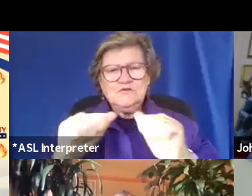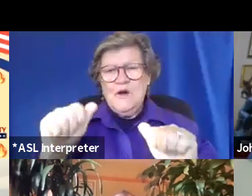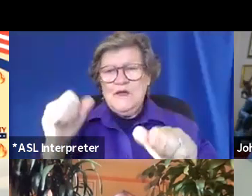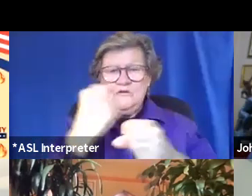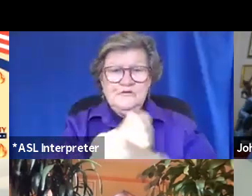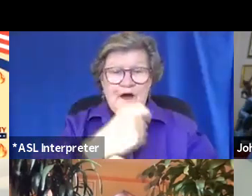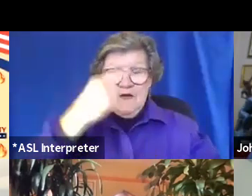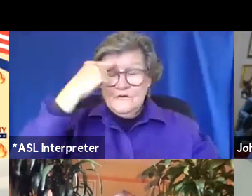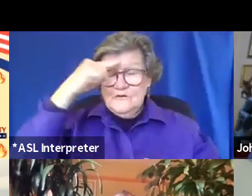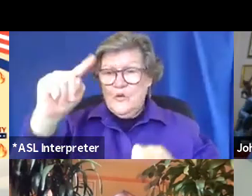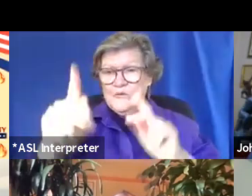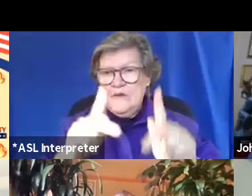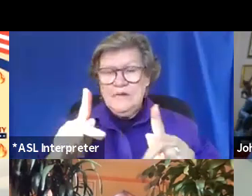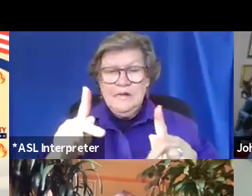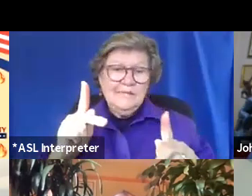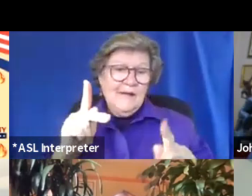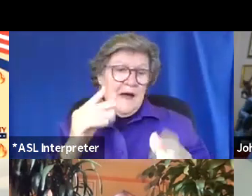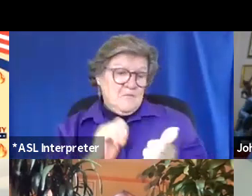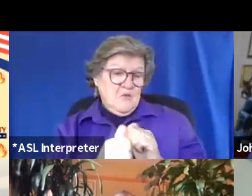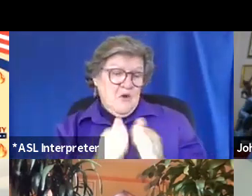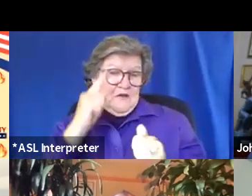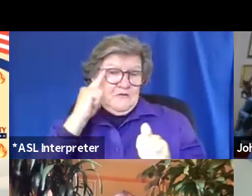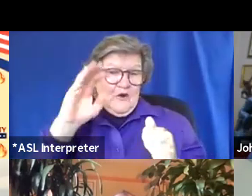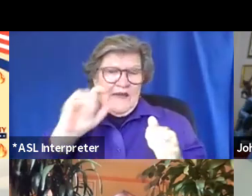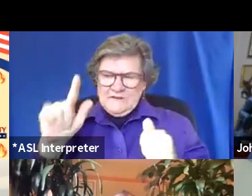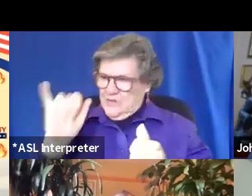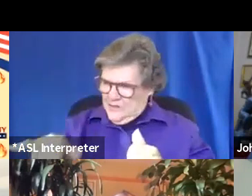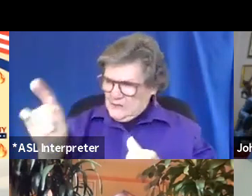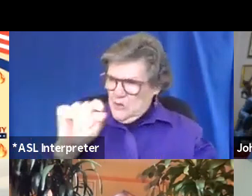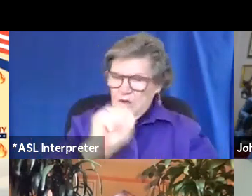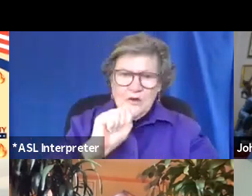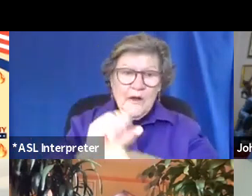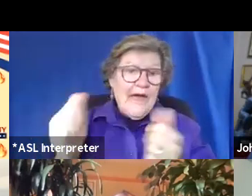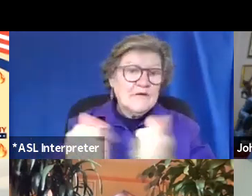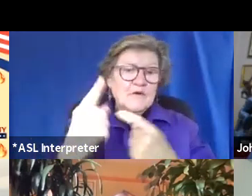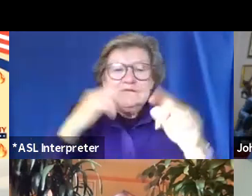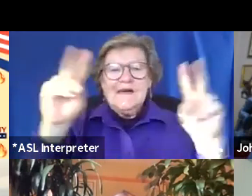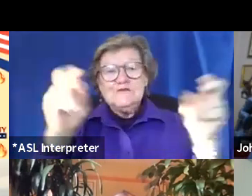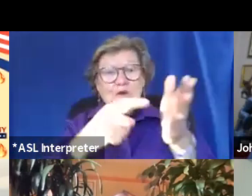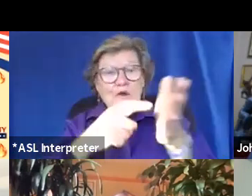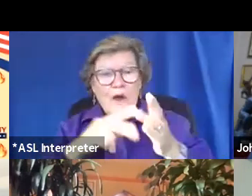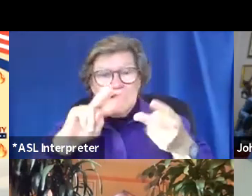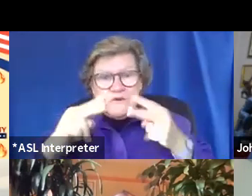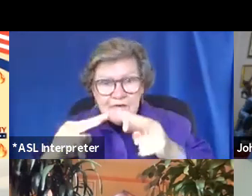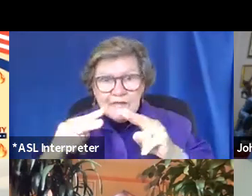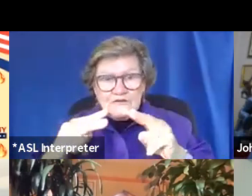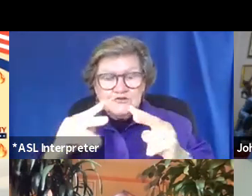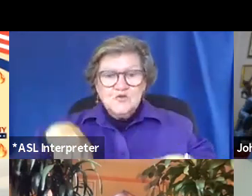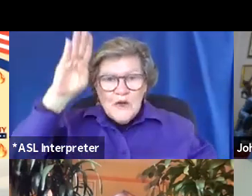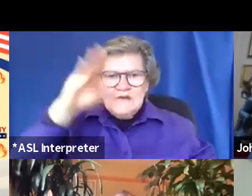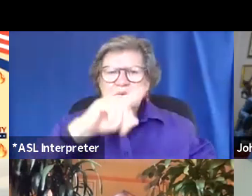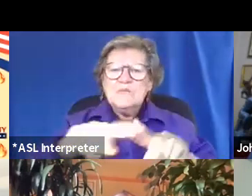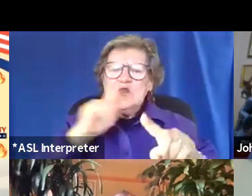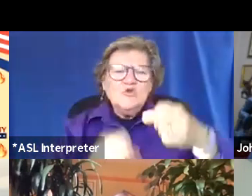I'm running for council because this is where the work is. You know, a friend said to me, everyone tells you it takes a village to raise a child, but who is uplifting and supporting the